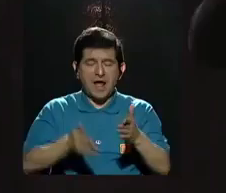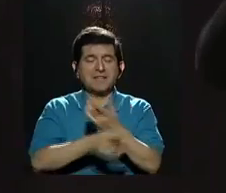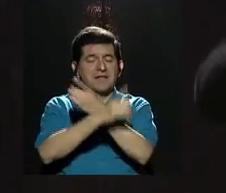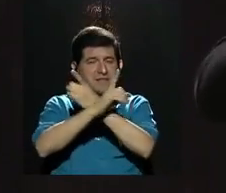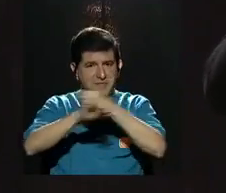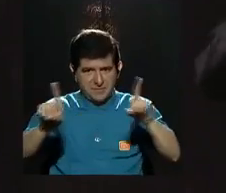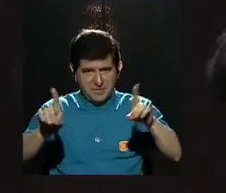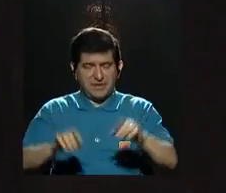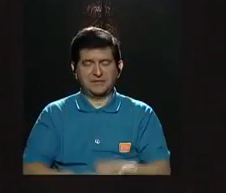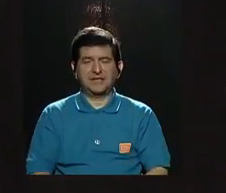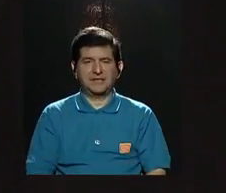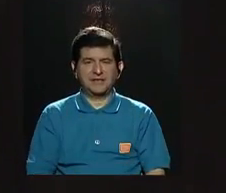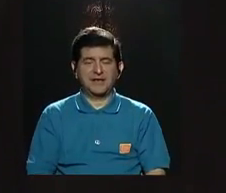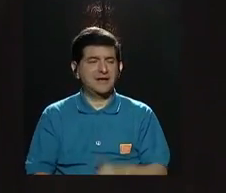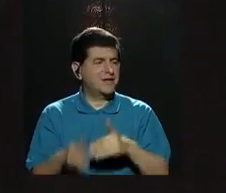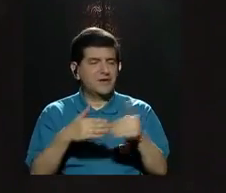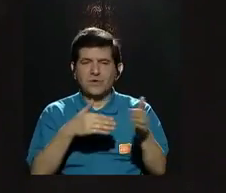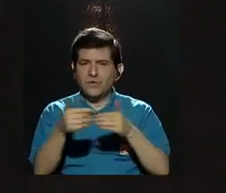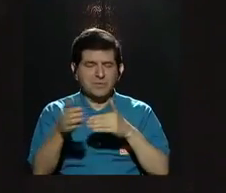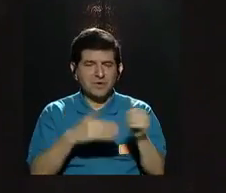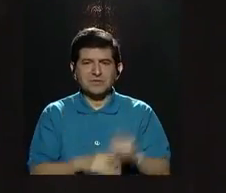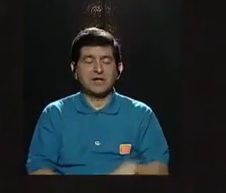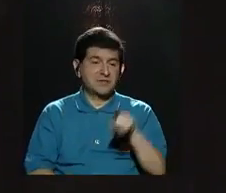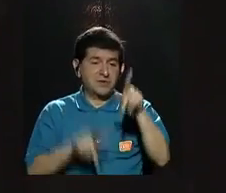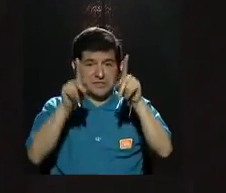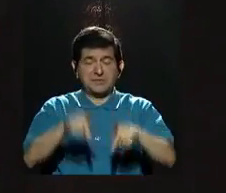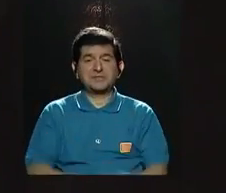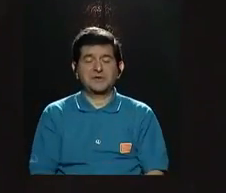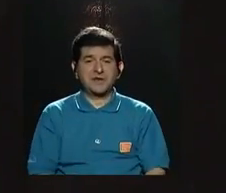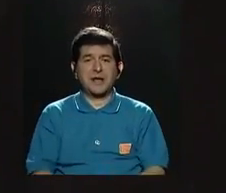candidate became the